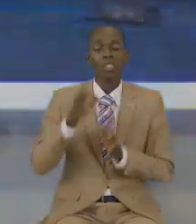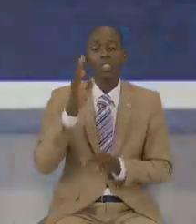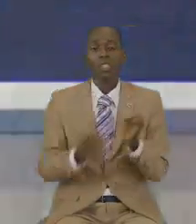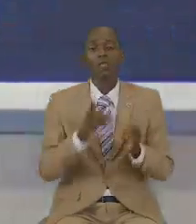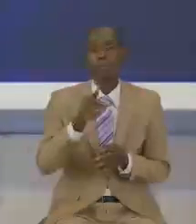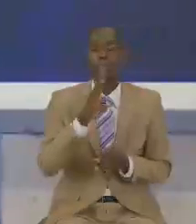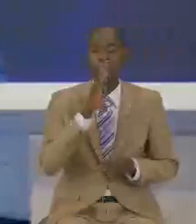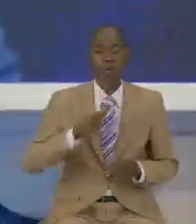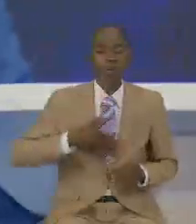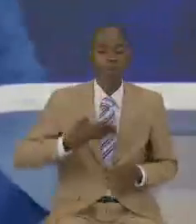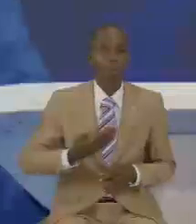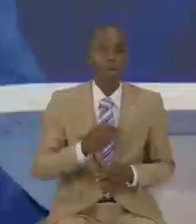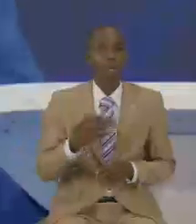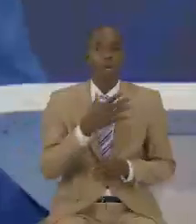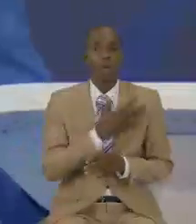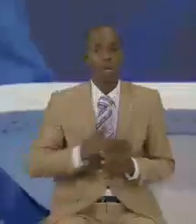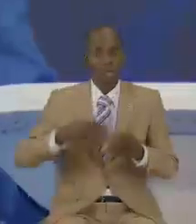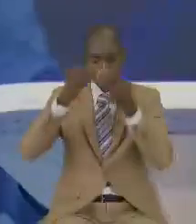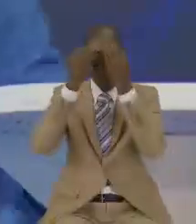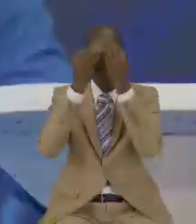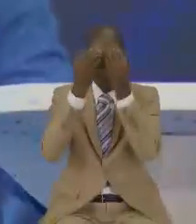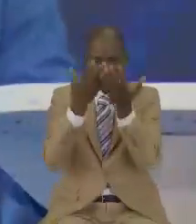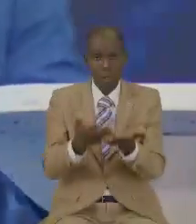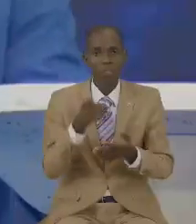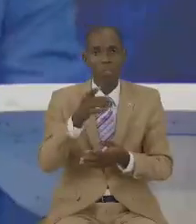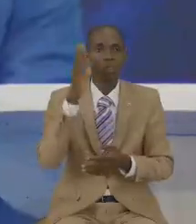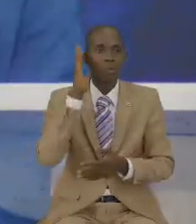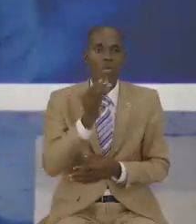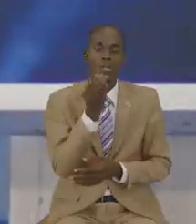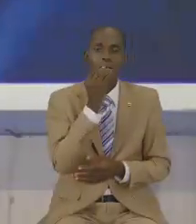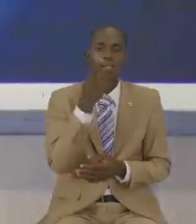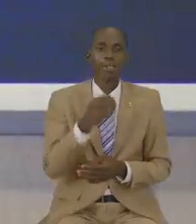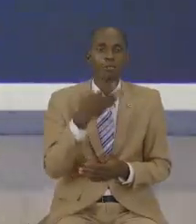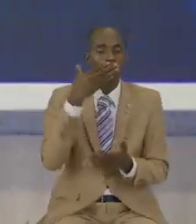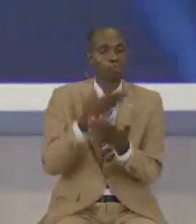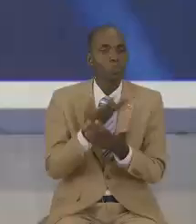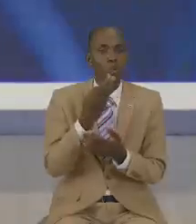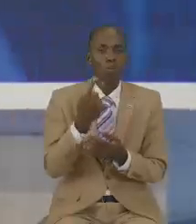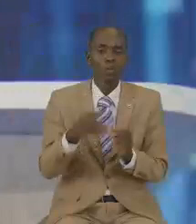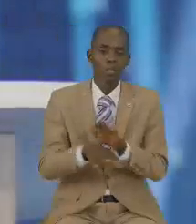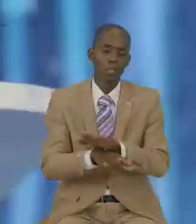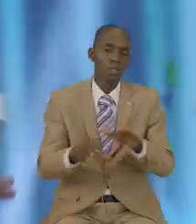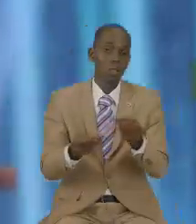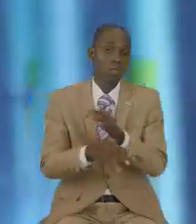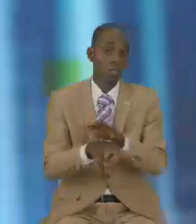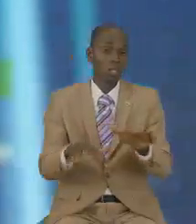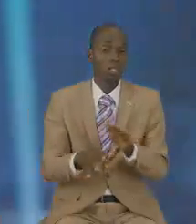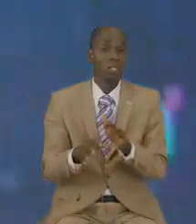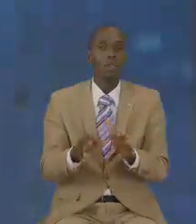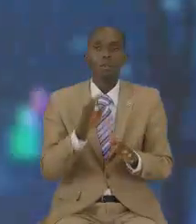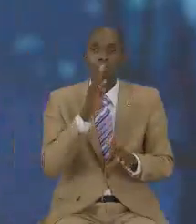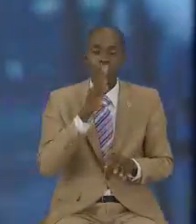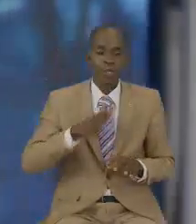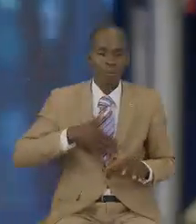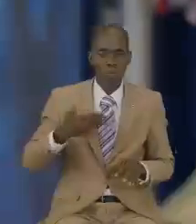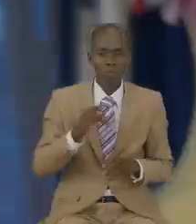be obedient, ye shall eat the good of the land. Now, in being willing to be ignited, I'm